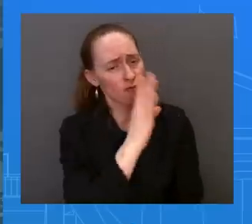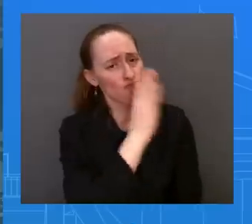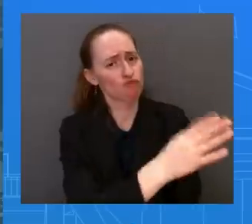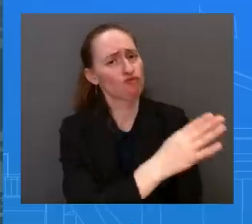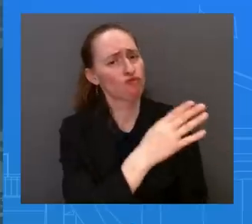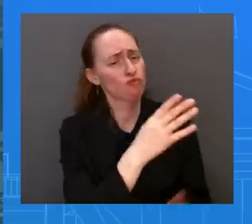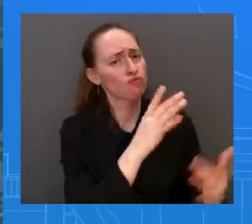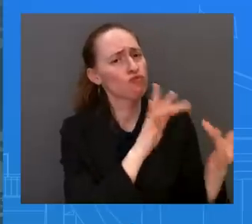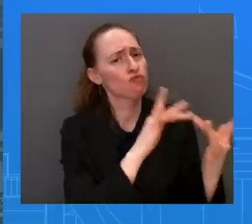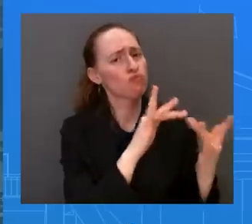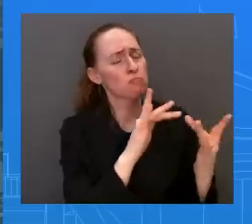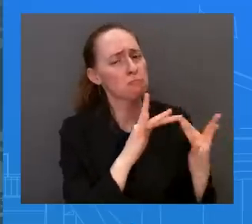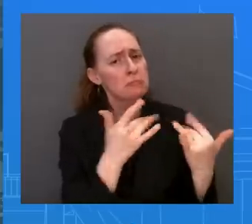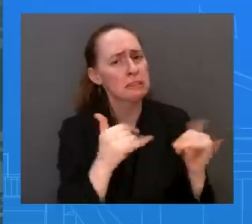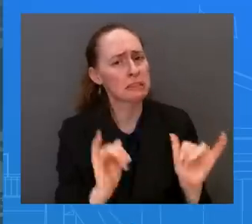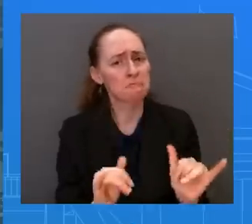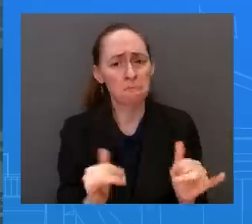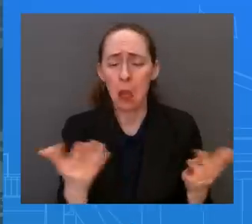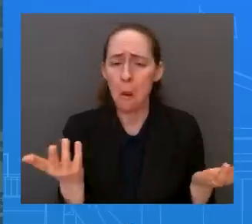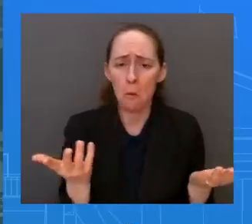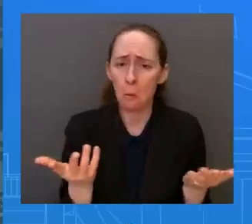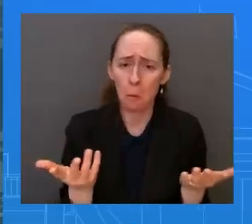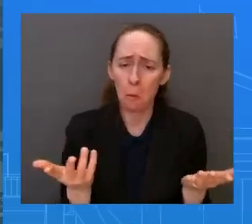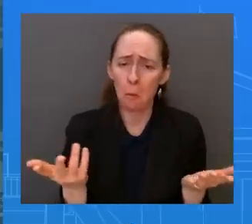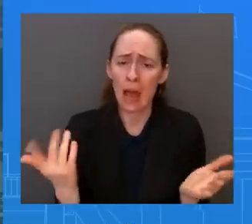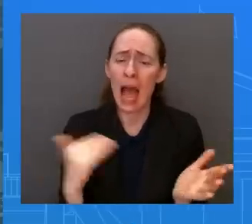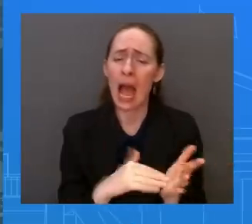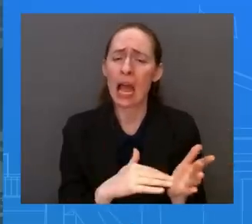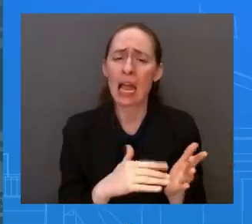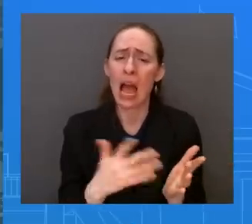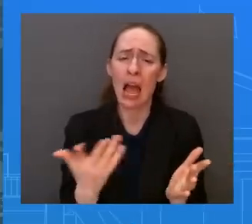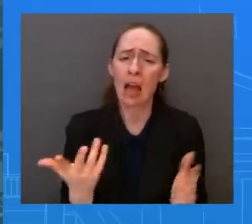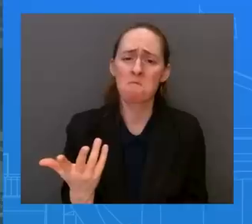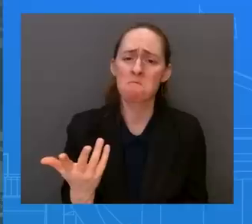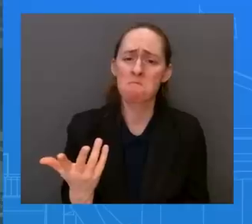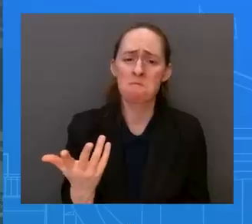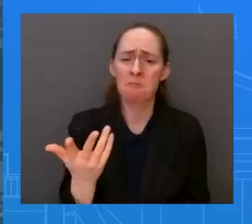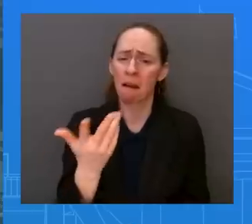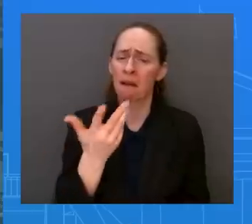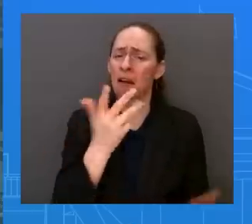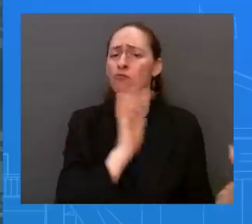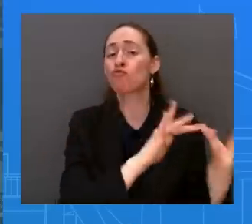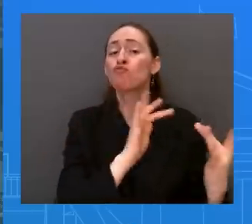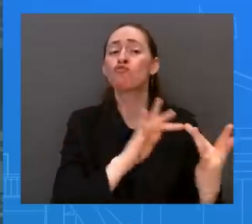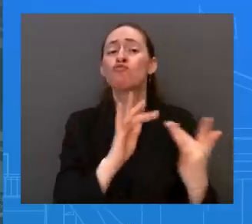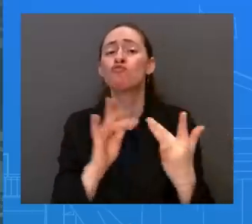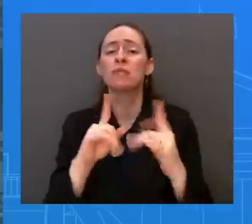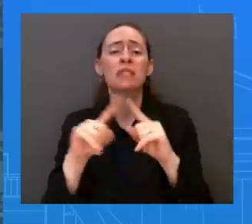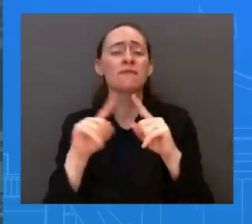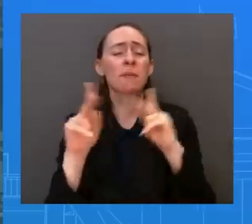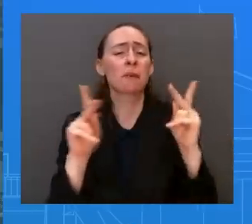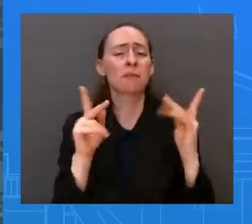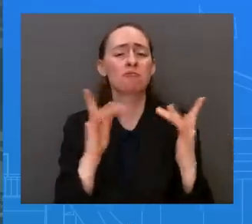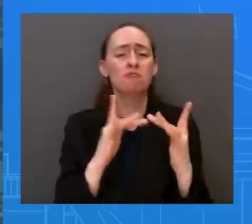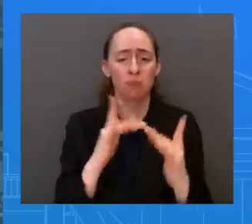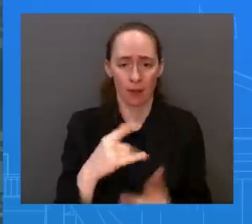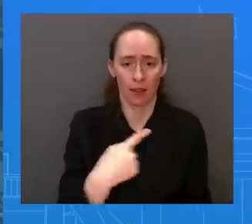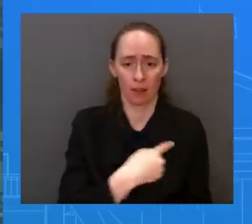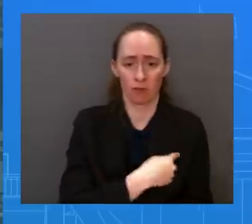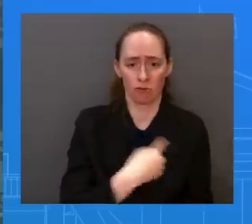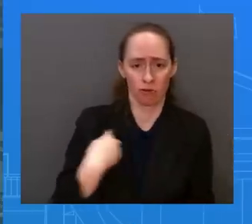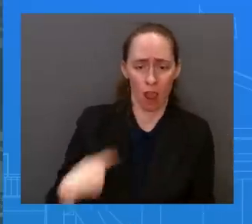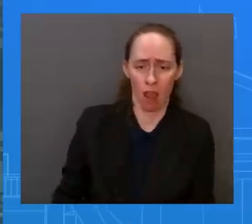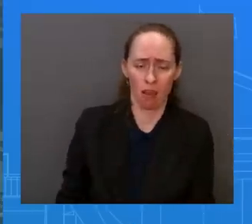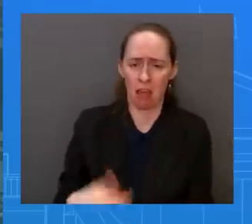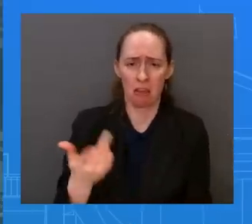again, multiple channels of communication that will continue. China's, we believe, irresponsible action were visible for the American